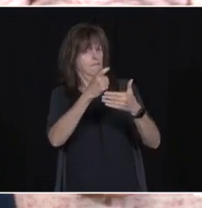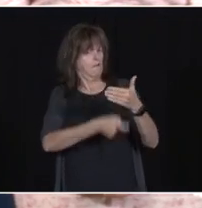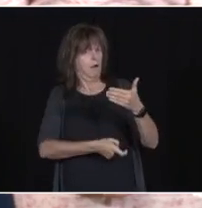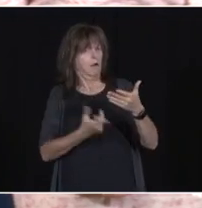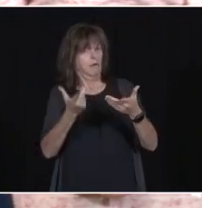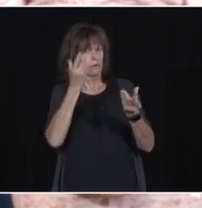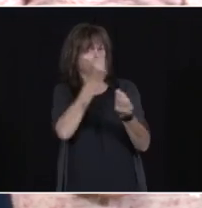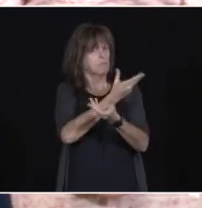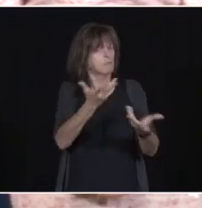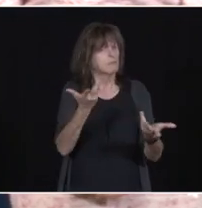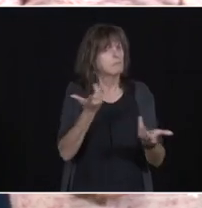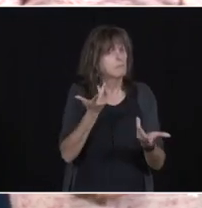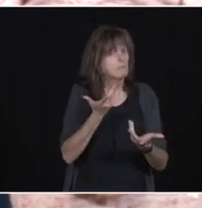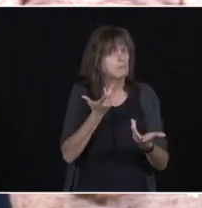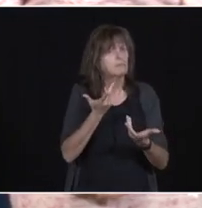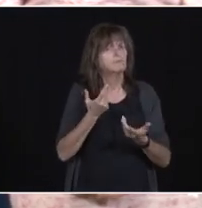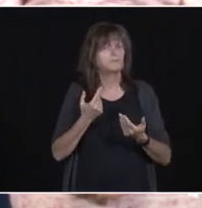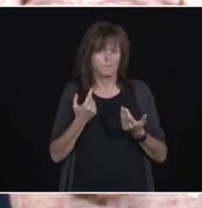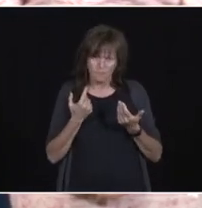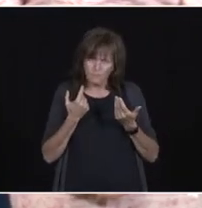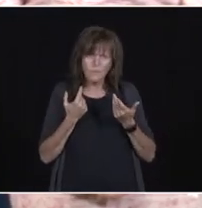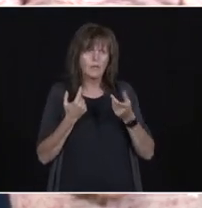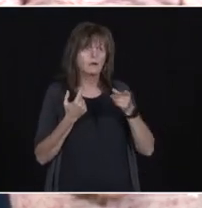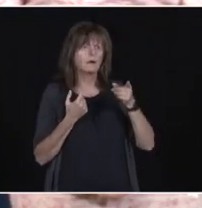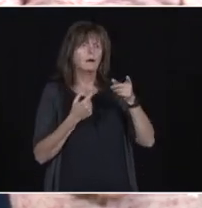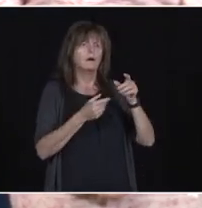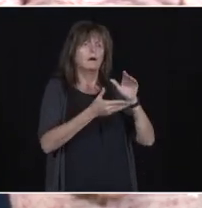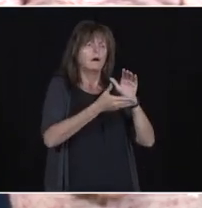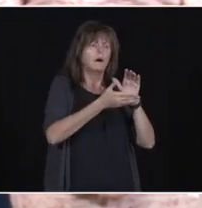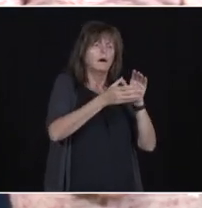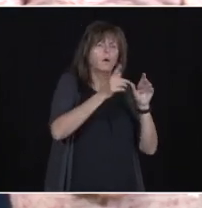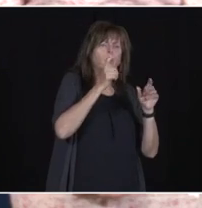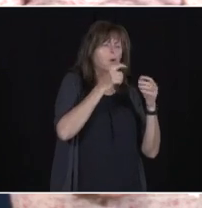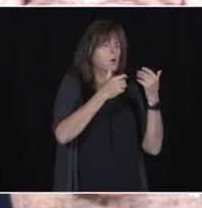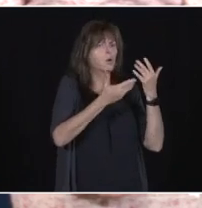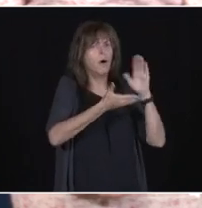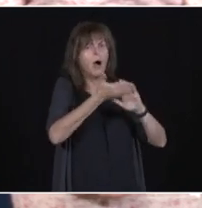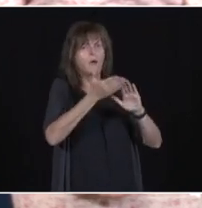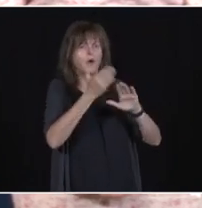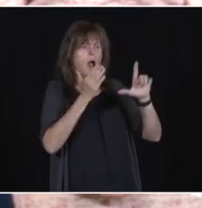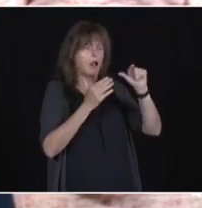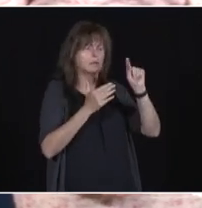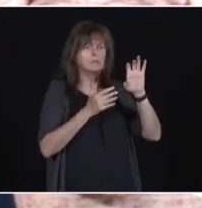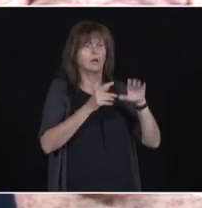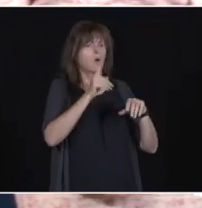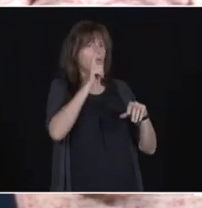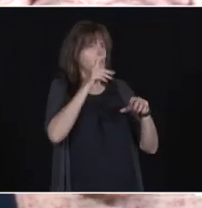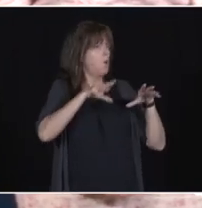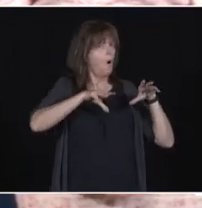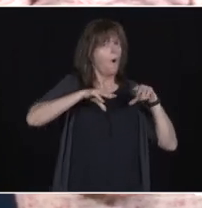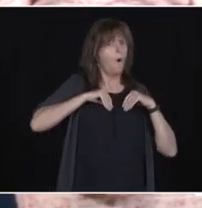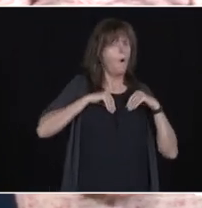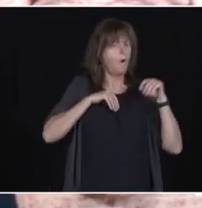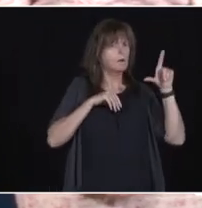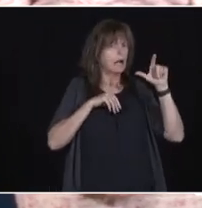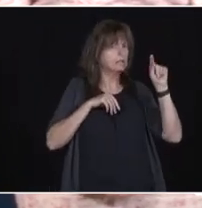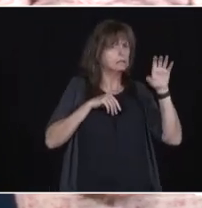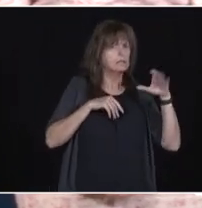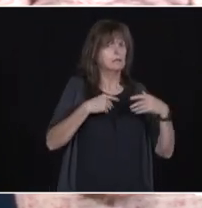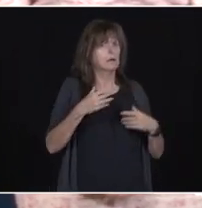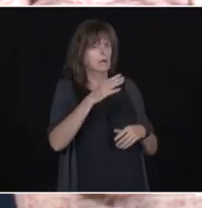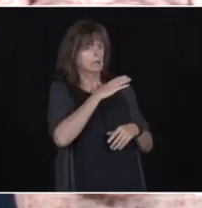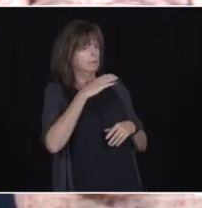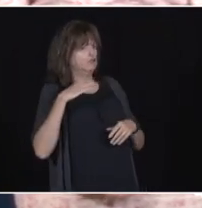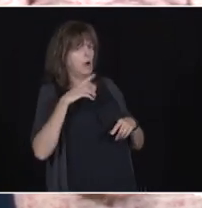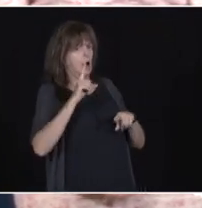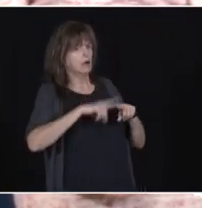How can long-term care owners or operators be held accountable if the commissioners can't make these conclusions if necessary? Well,